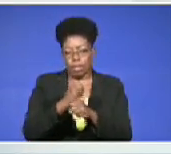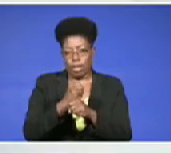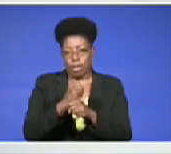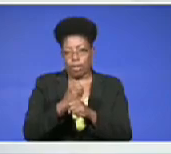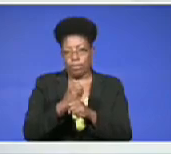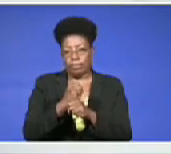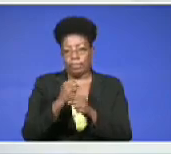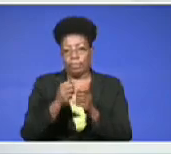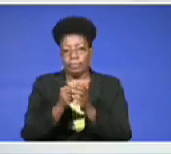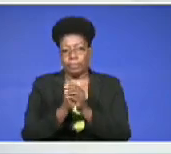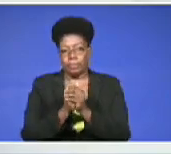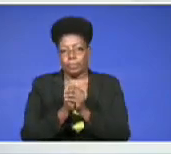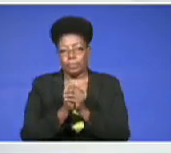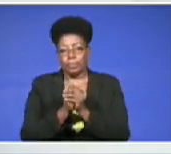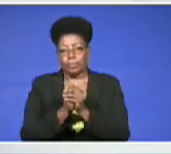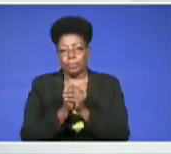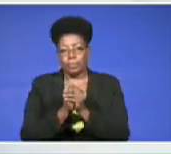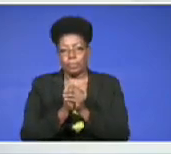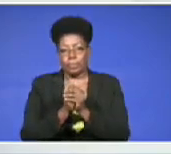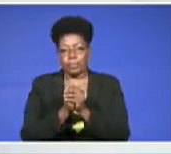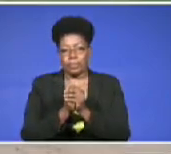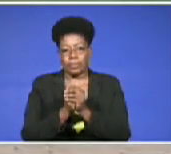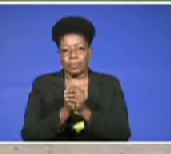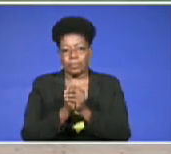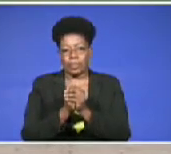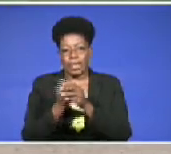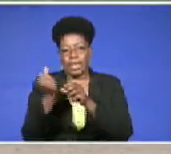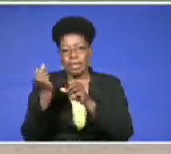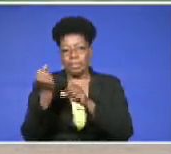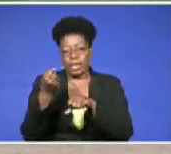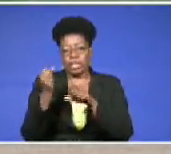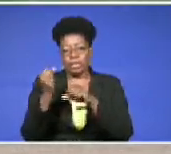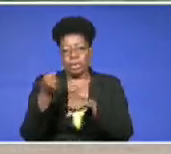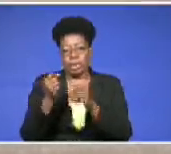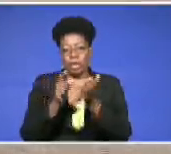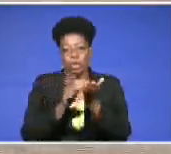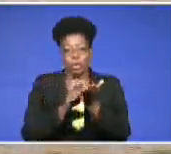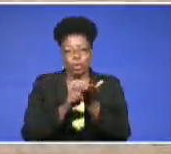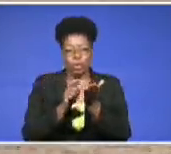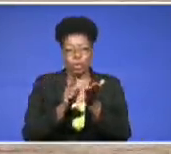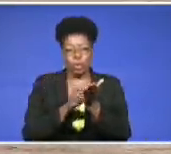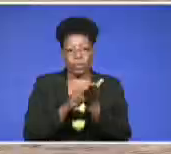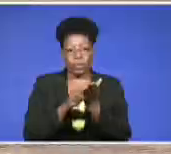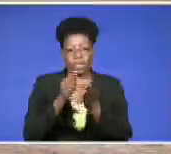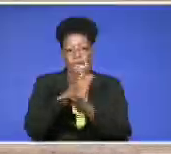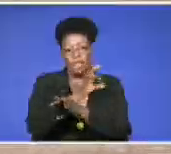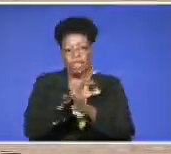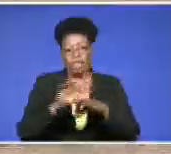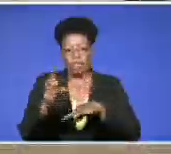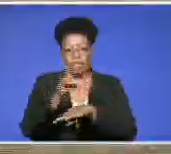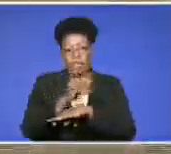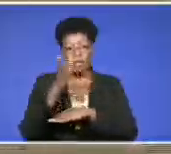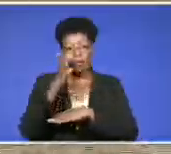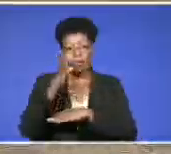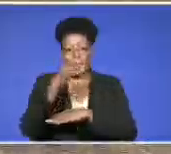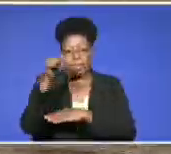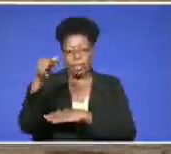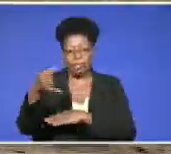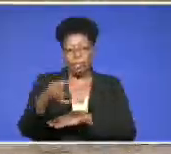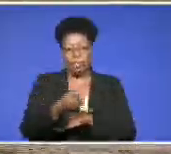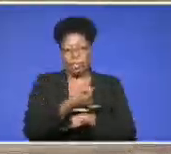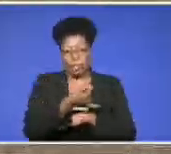possible 288. And in baseball news and action from the Freedom Farm Under-12 Invitational that